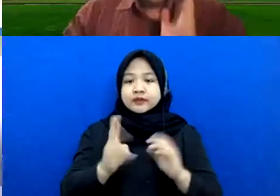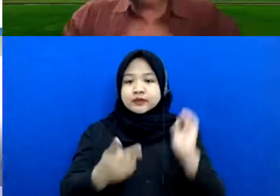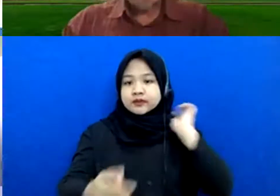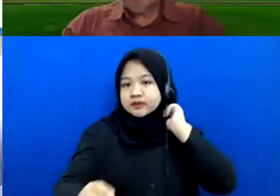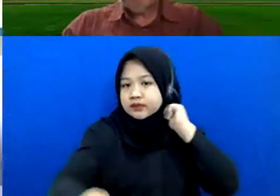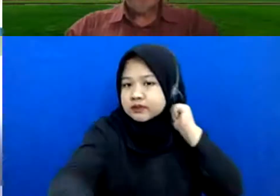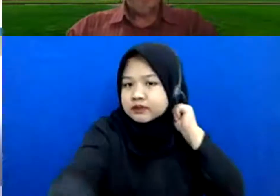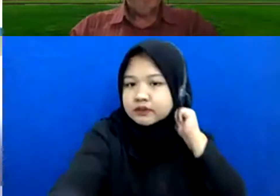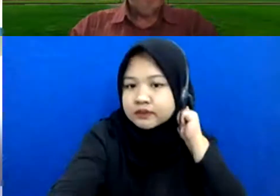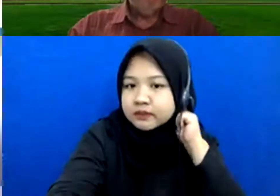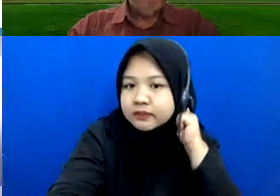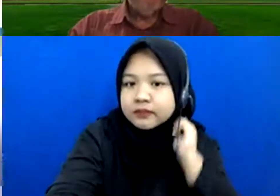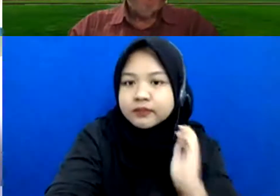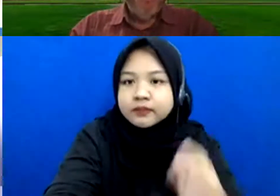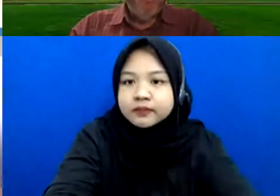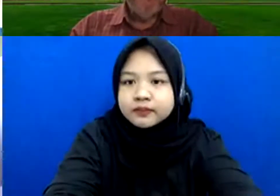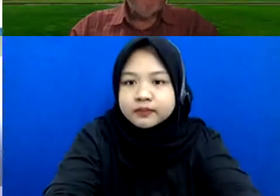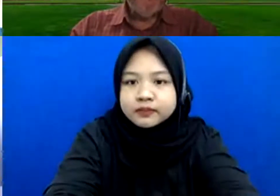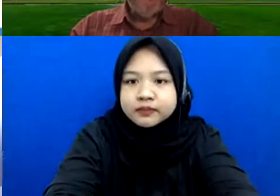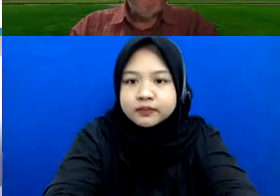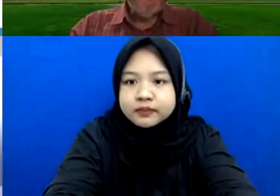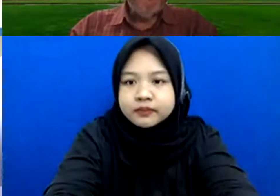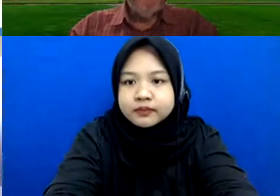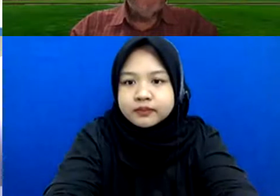and supporting everybody just to